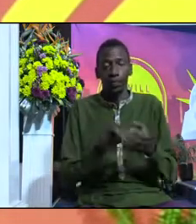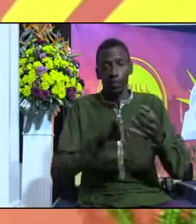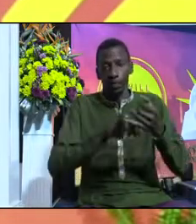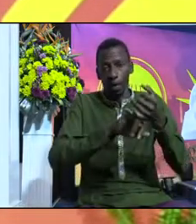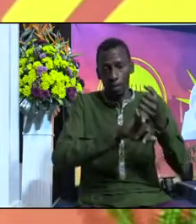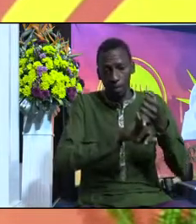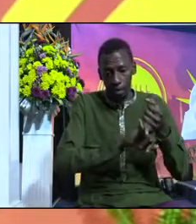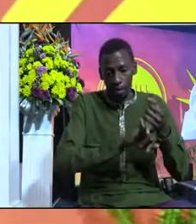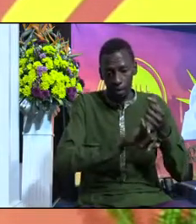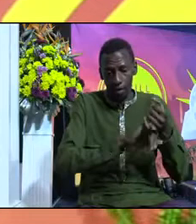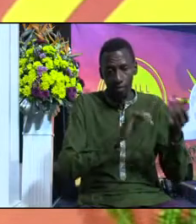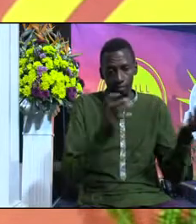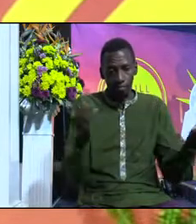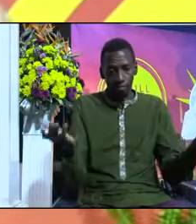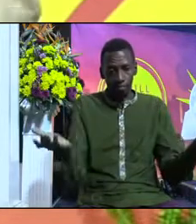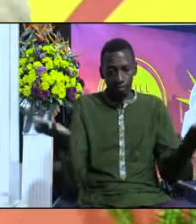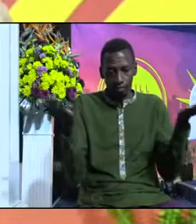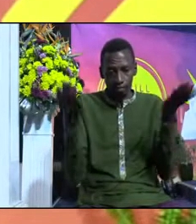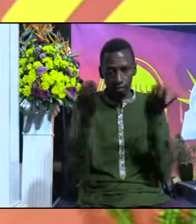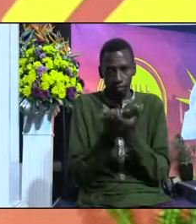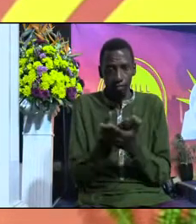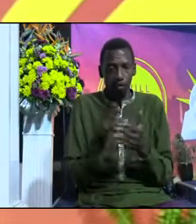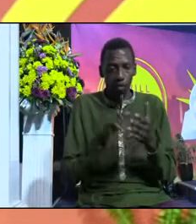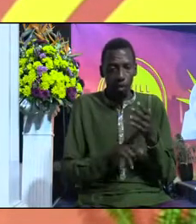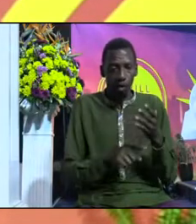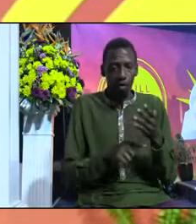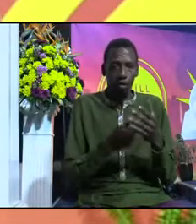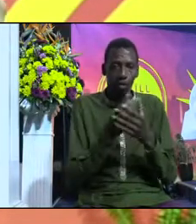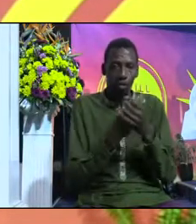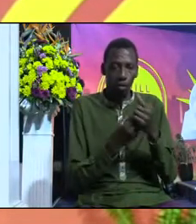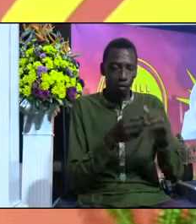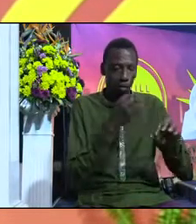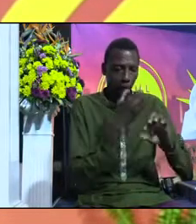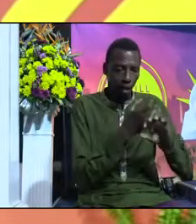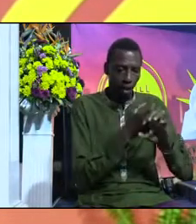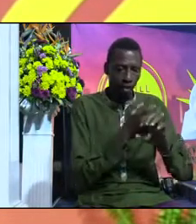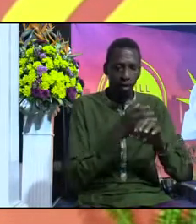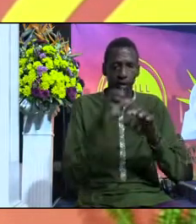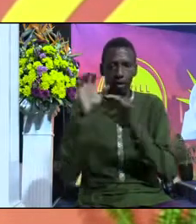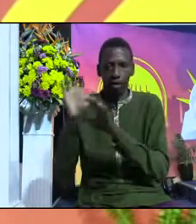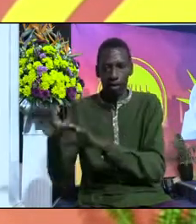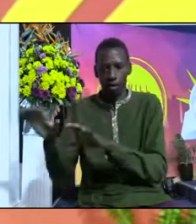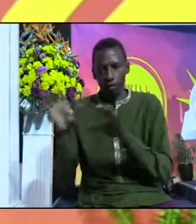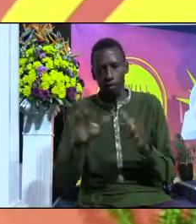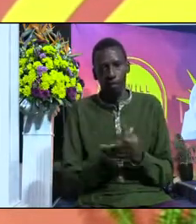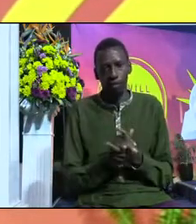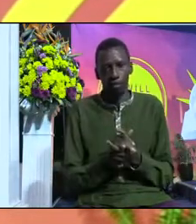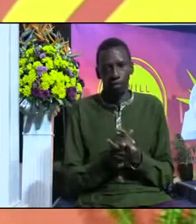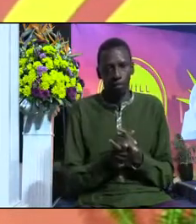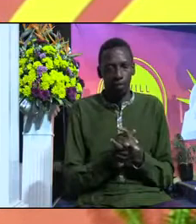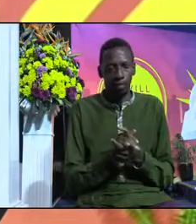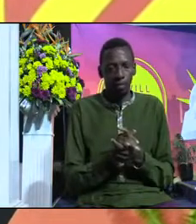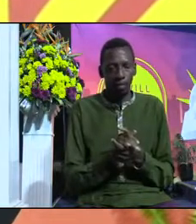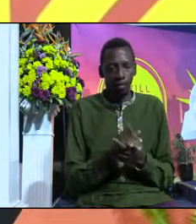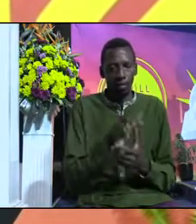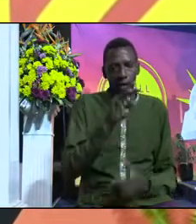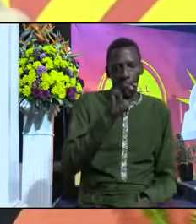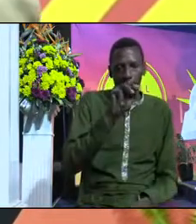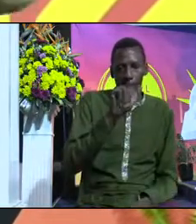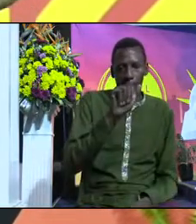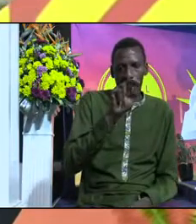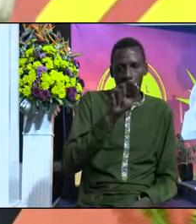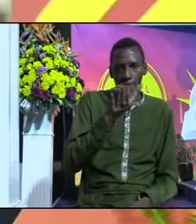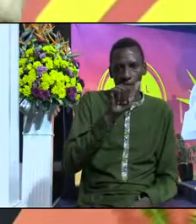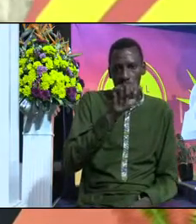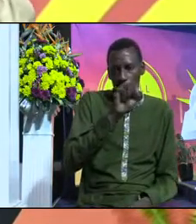both hardship and suffering. For Manasseh means God made me forget all my